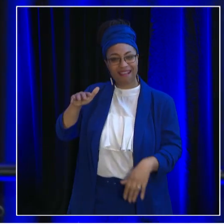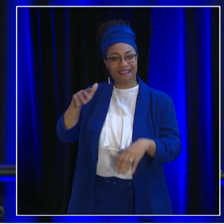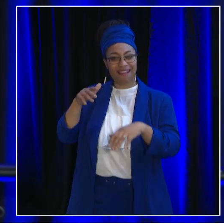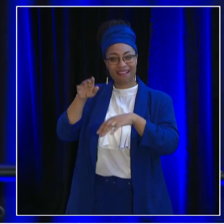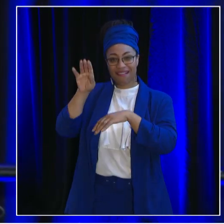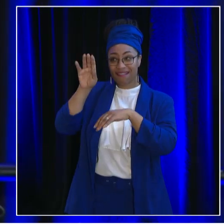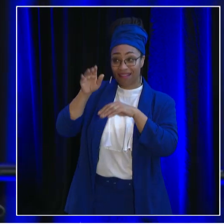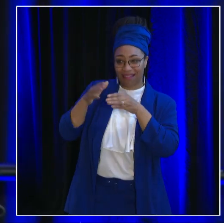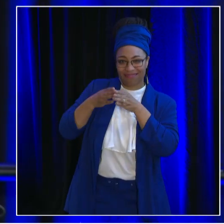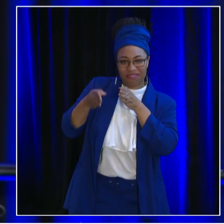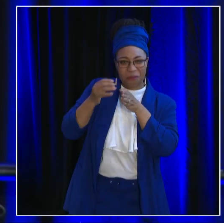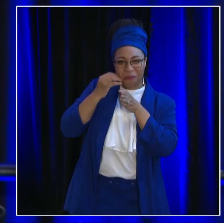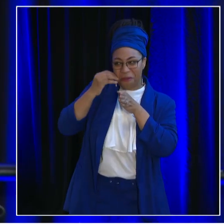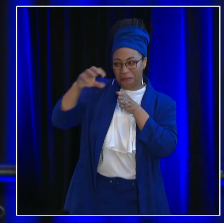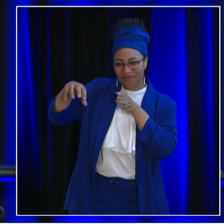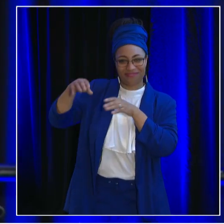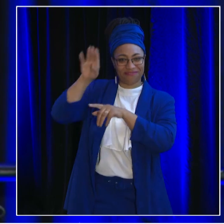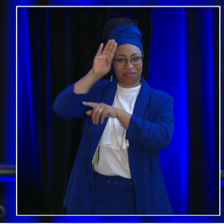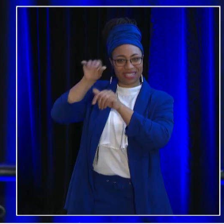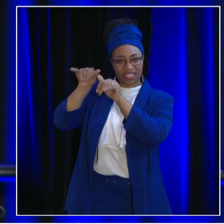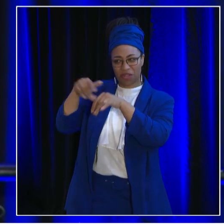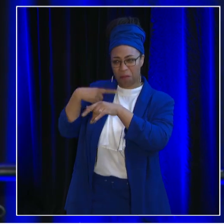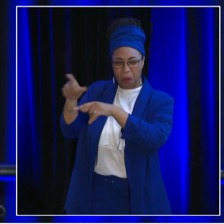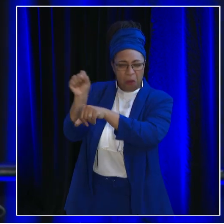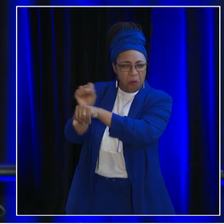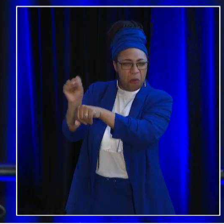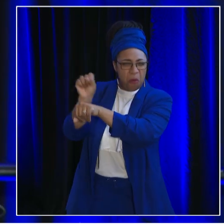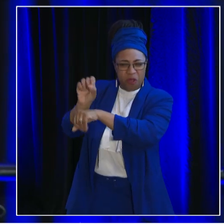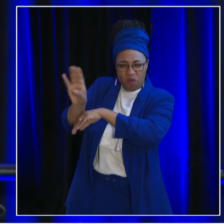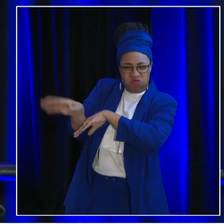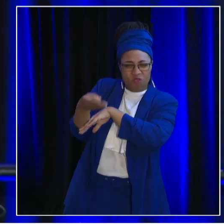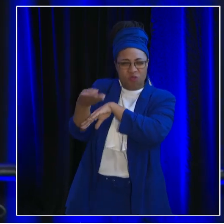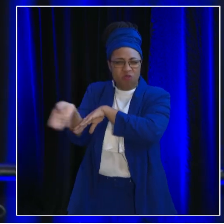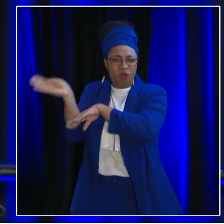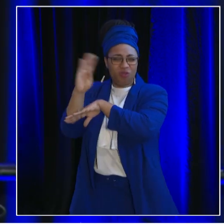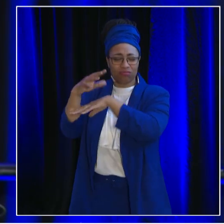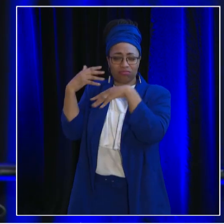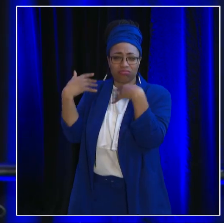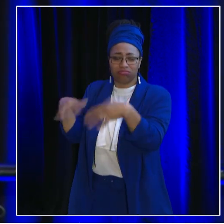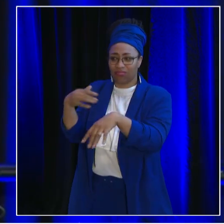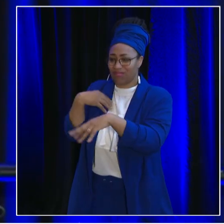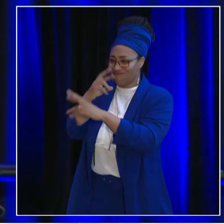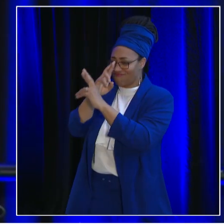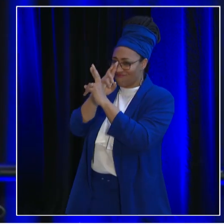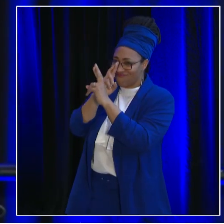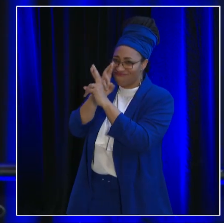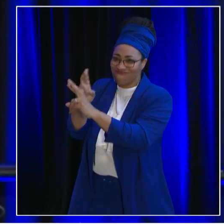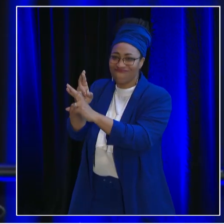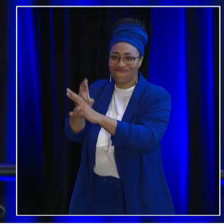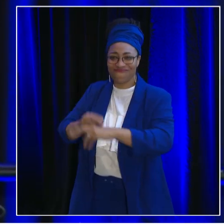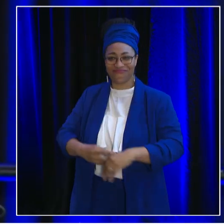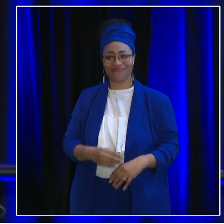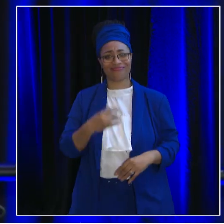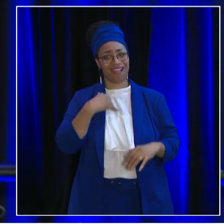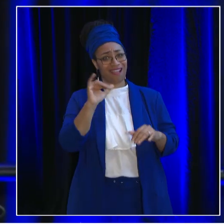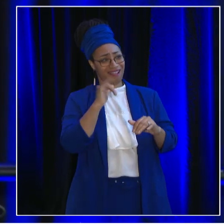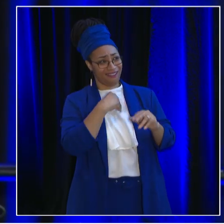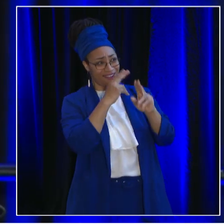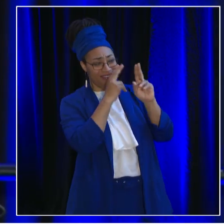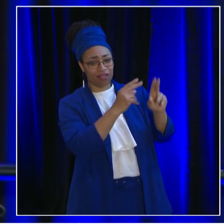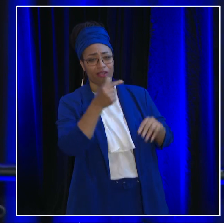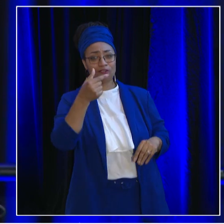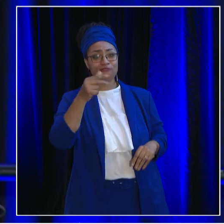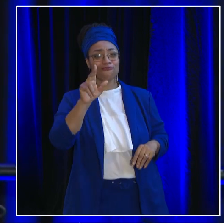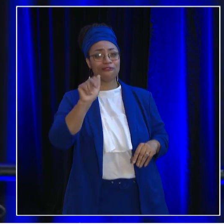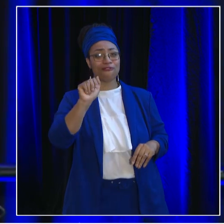working. Help me thank them one more time, and the Honor Guard representing them today. That's right. Also,